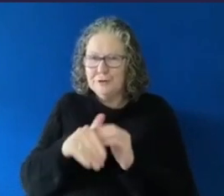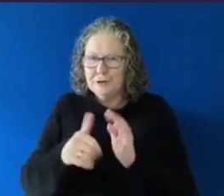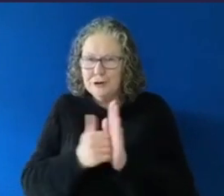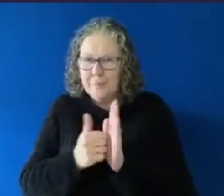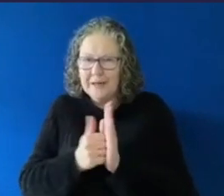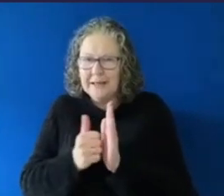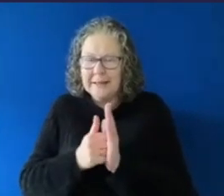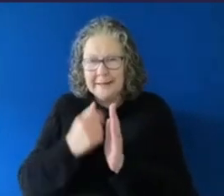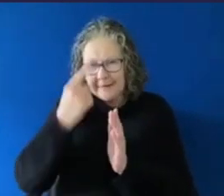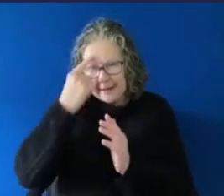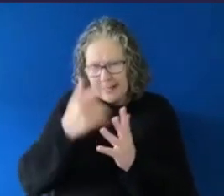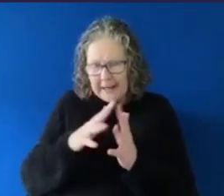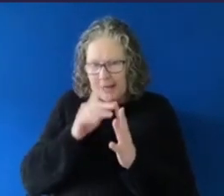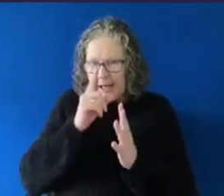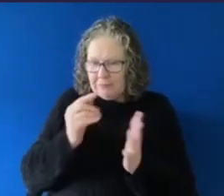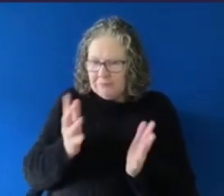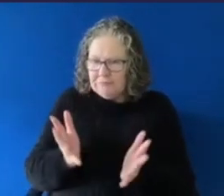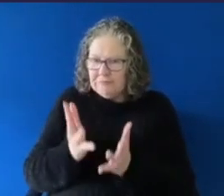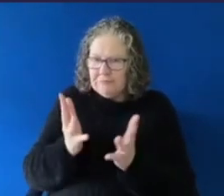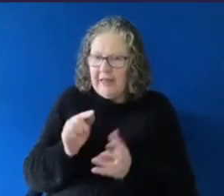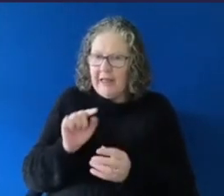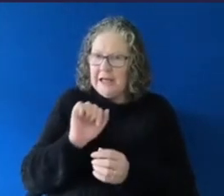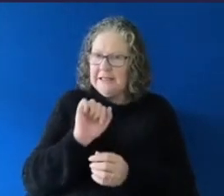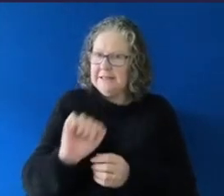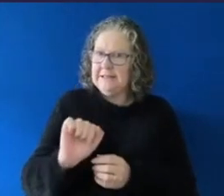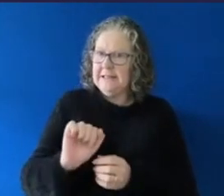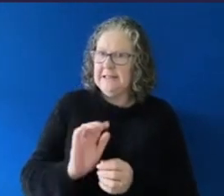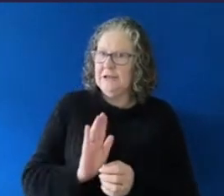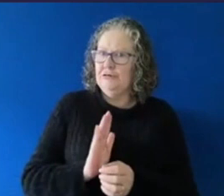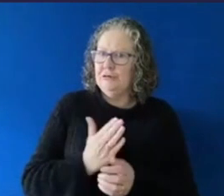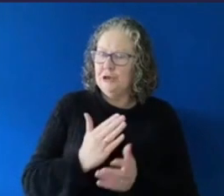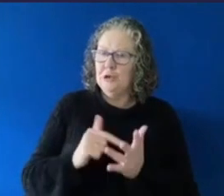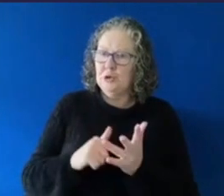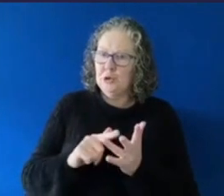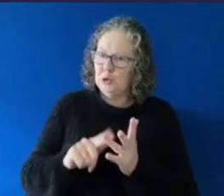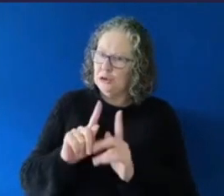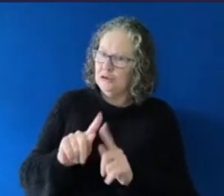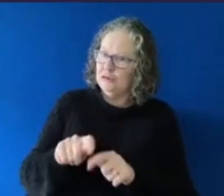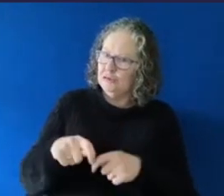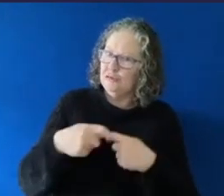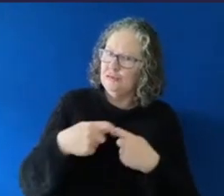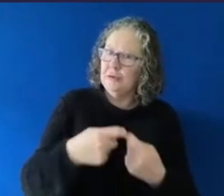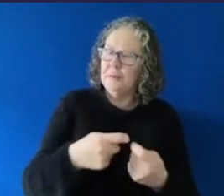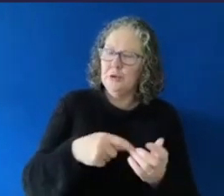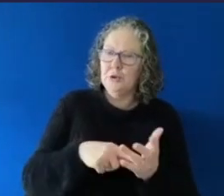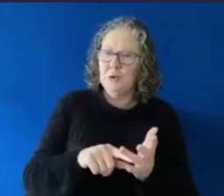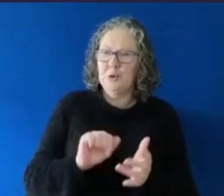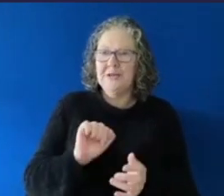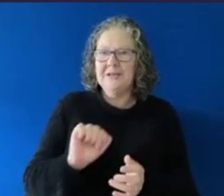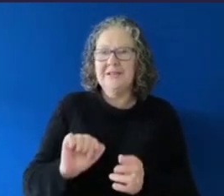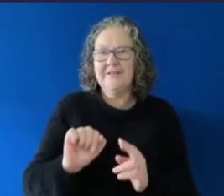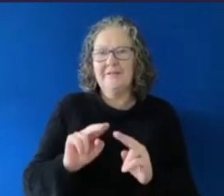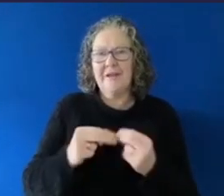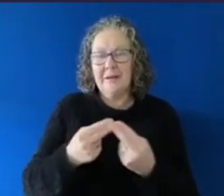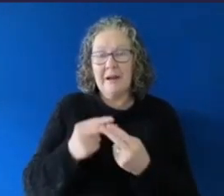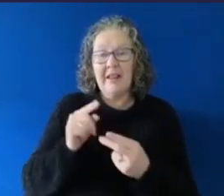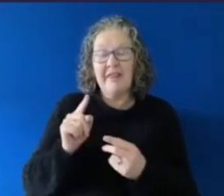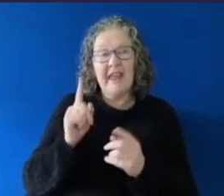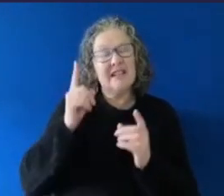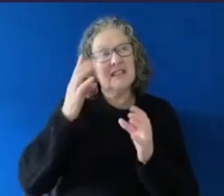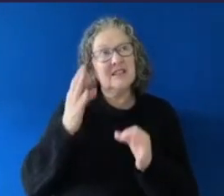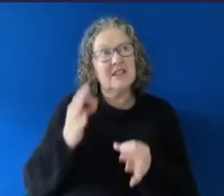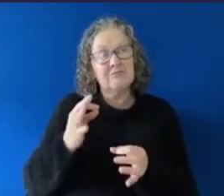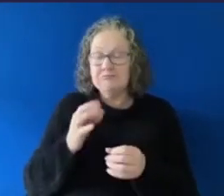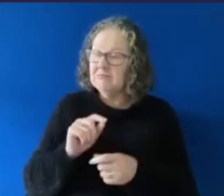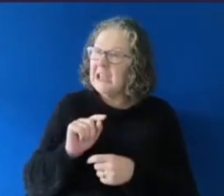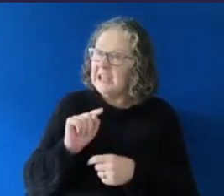you build on that interest in order to help him make a contribution to his family. And they decided that he could